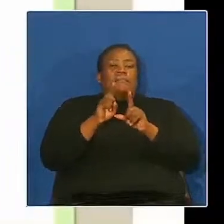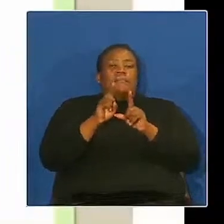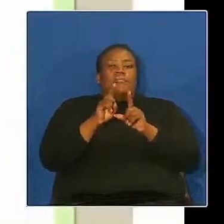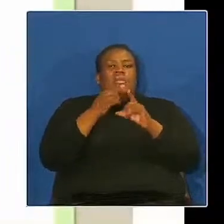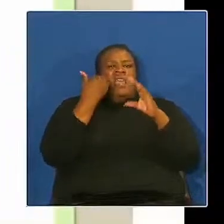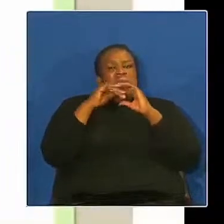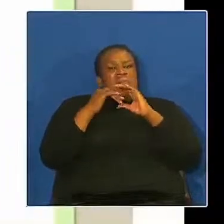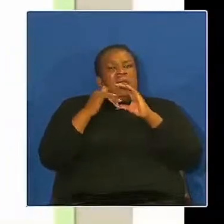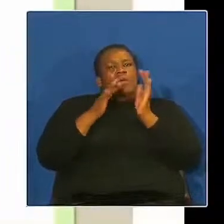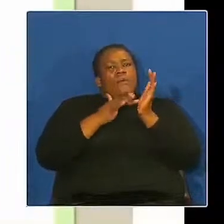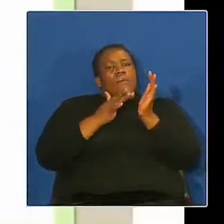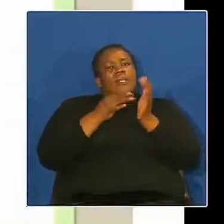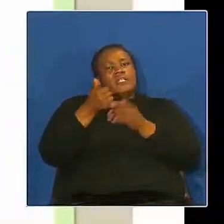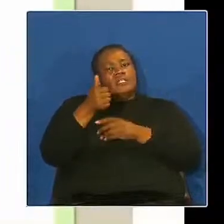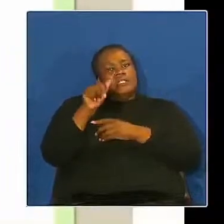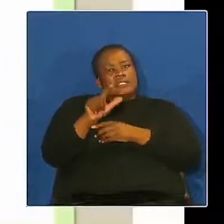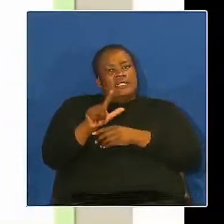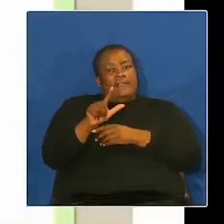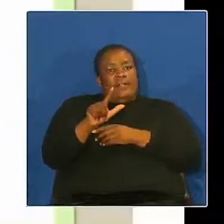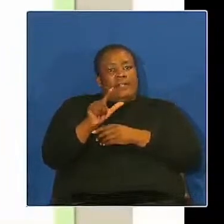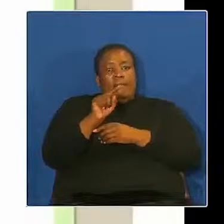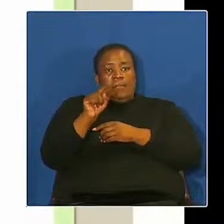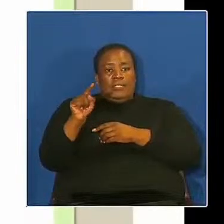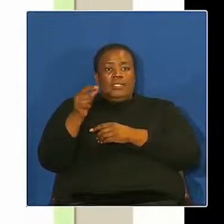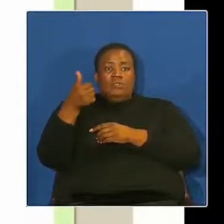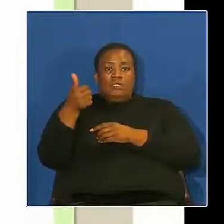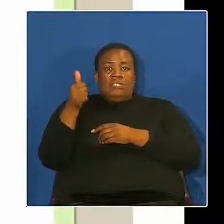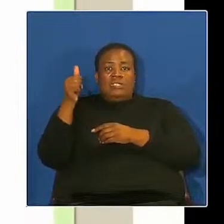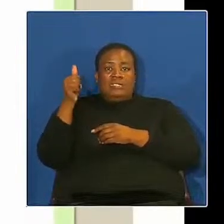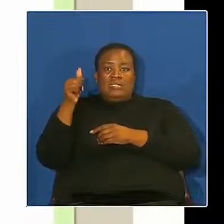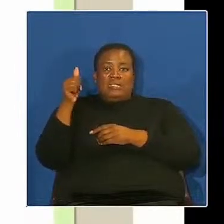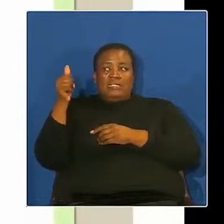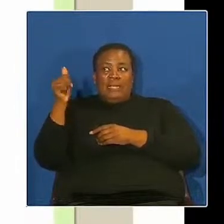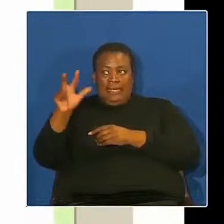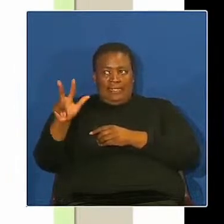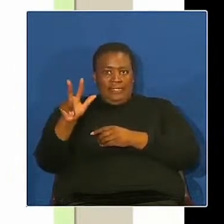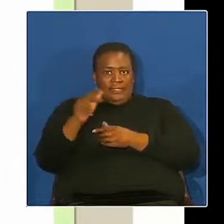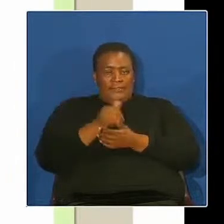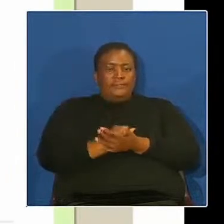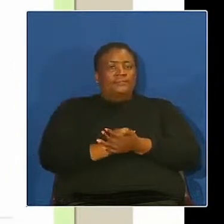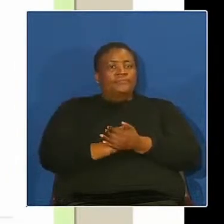67 and up to 68.